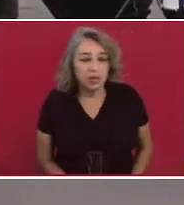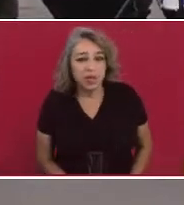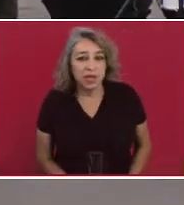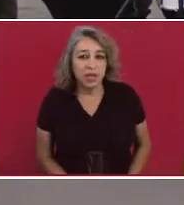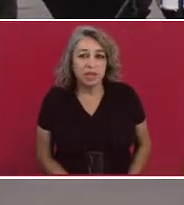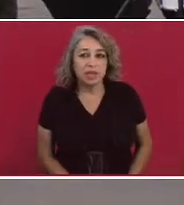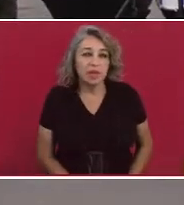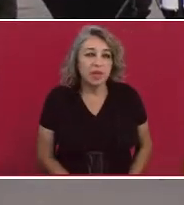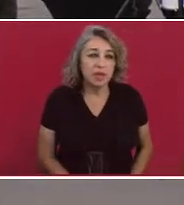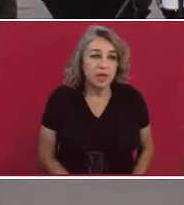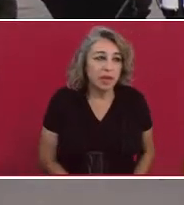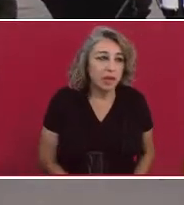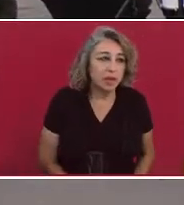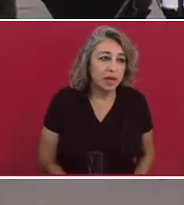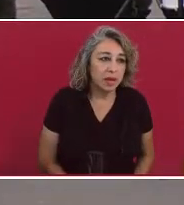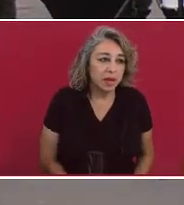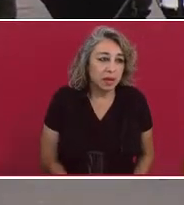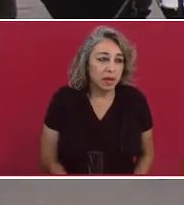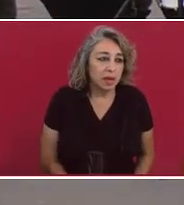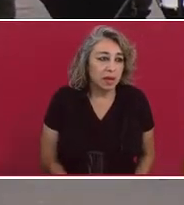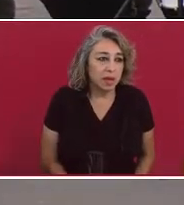he's going to give